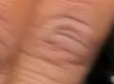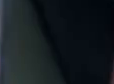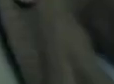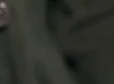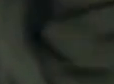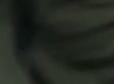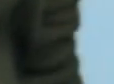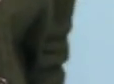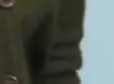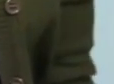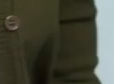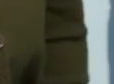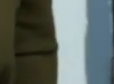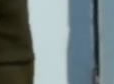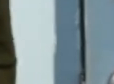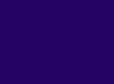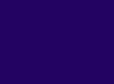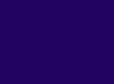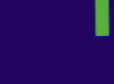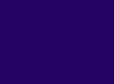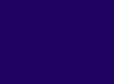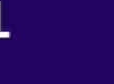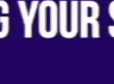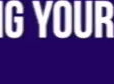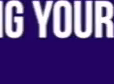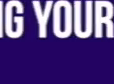the name of your college or university.